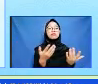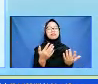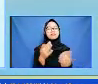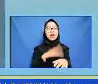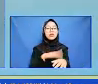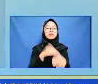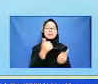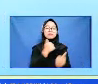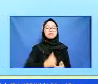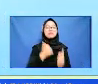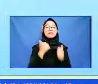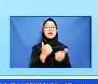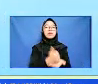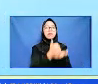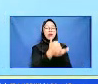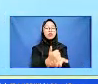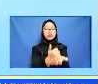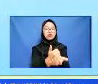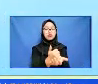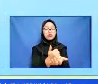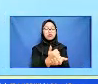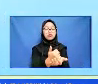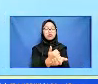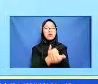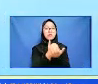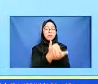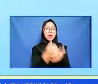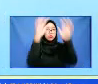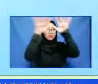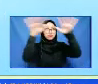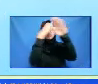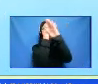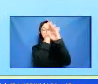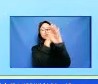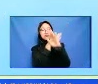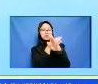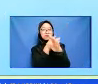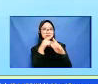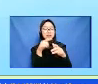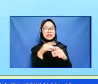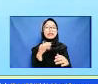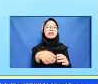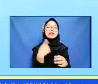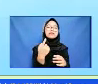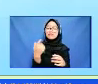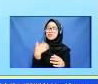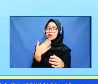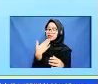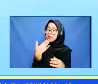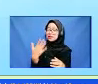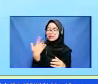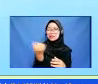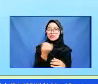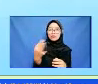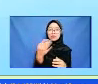Thank you. I think that those are very impressive numbers. And I also believe that it's good to highlight that these vulnerable people are not only